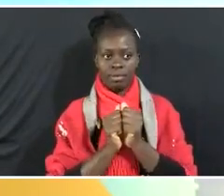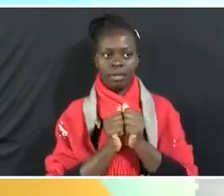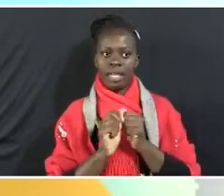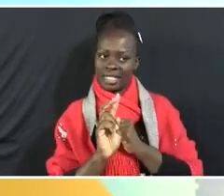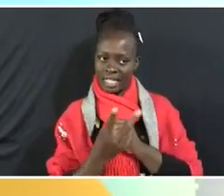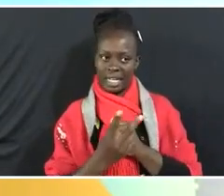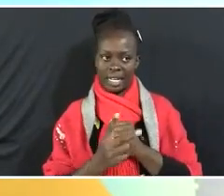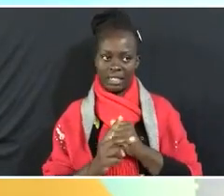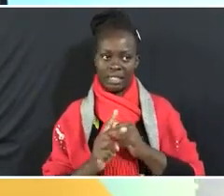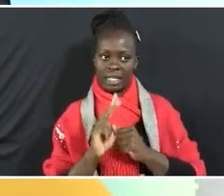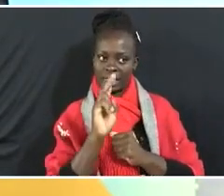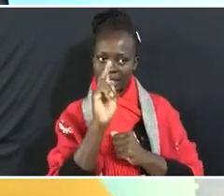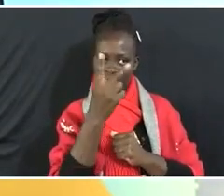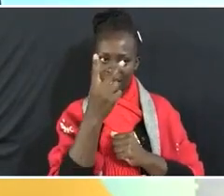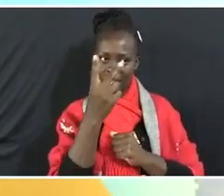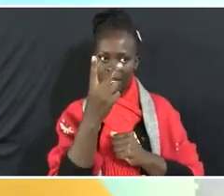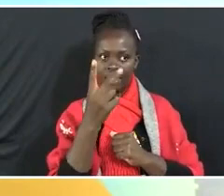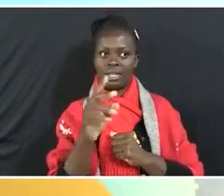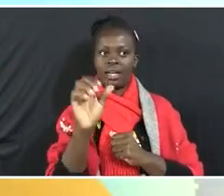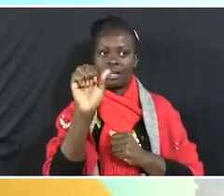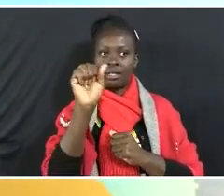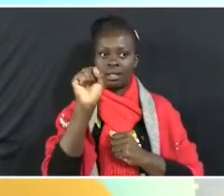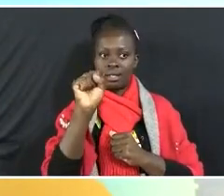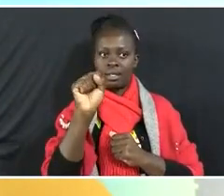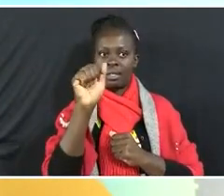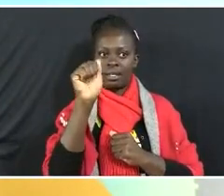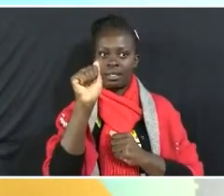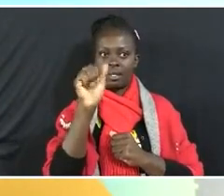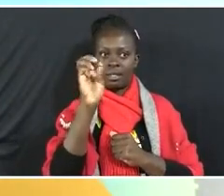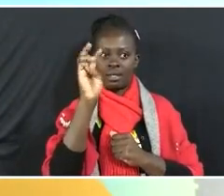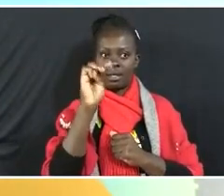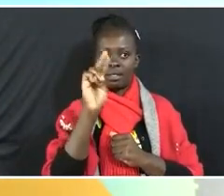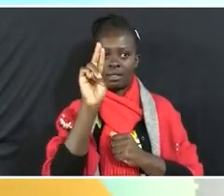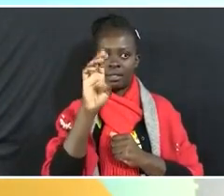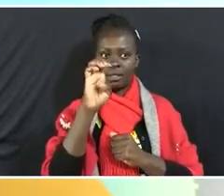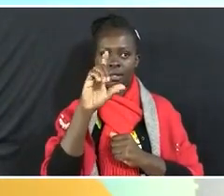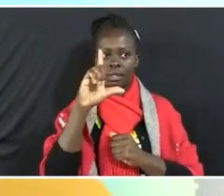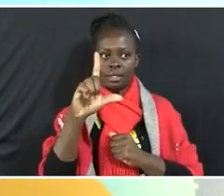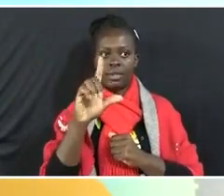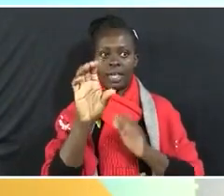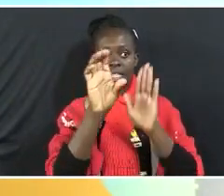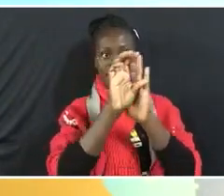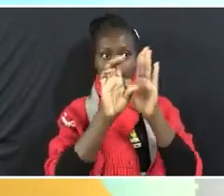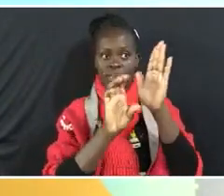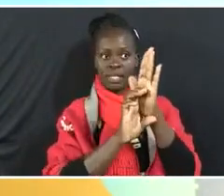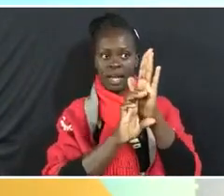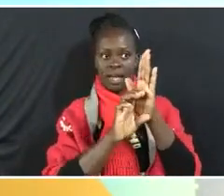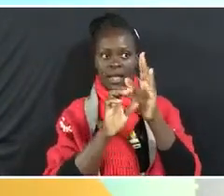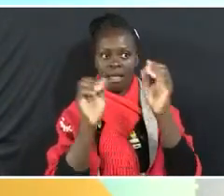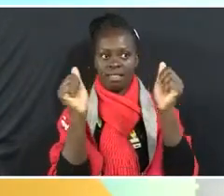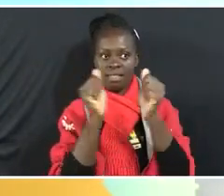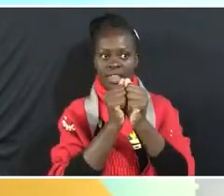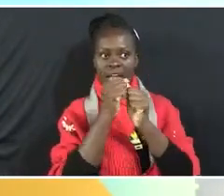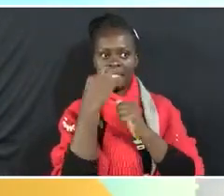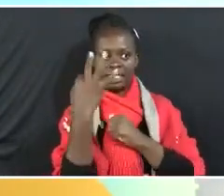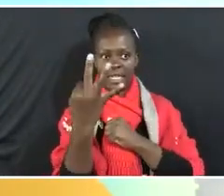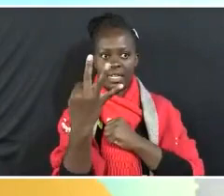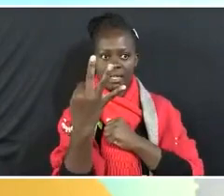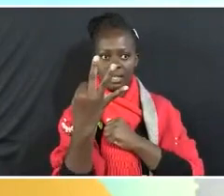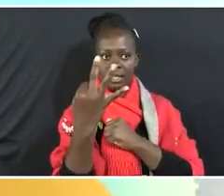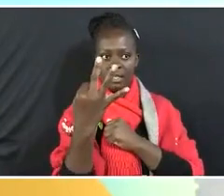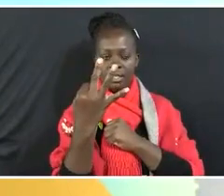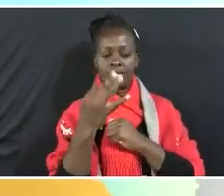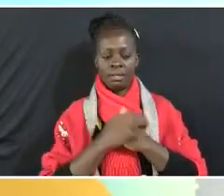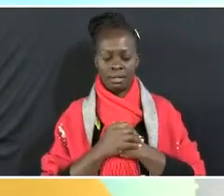David's child called Amnon decides to rape David's daughter